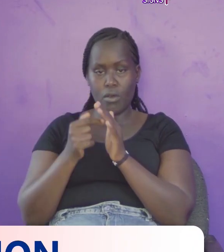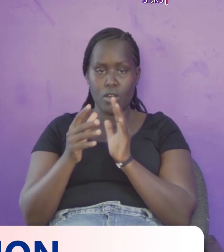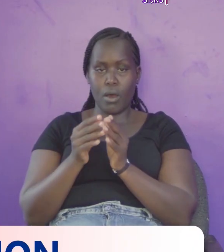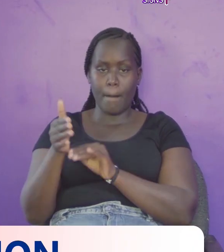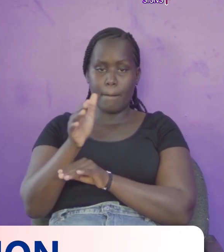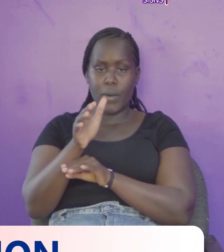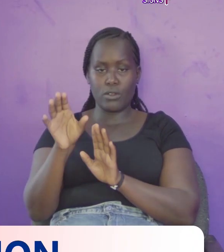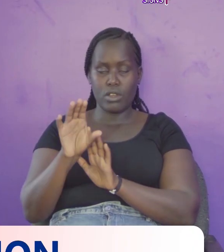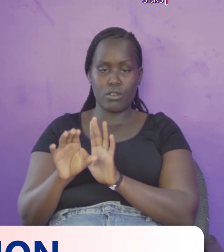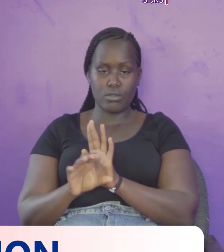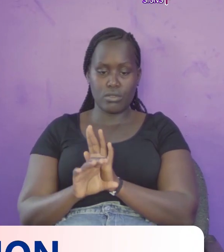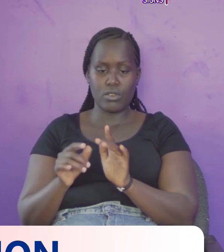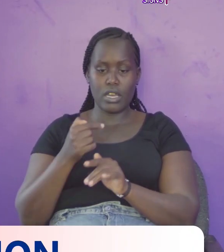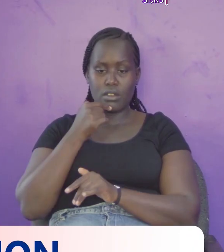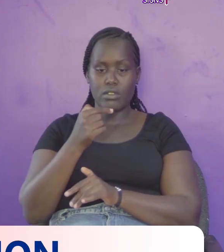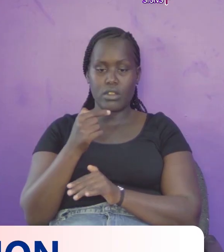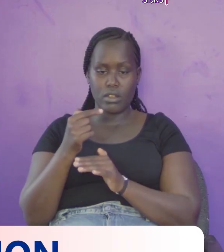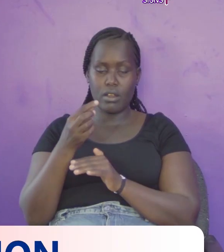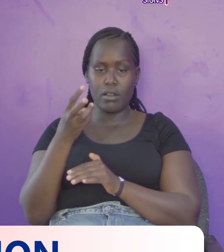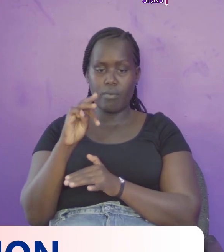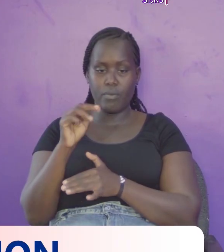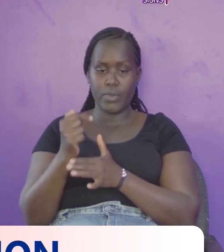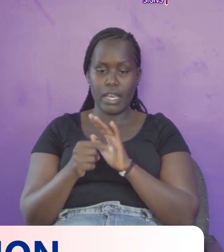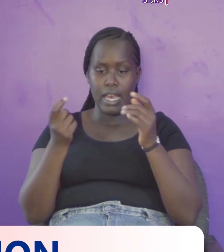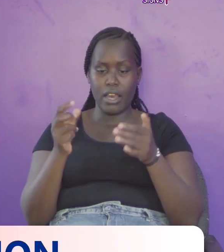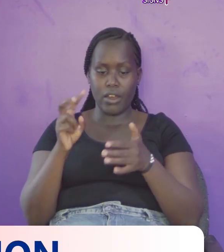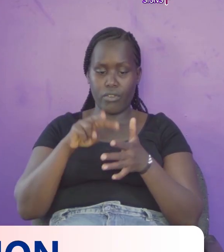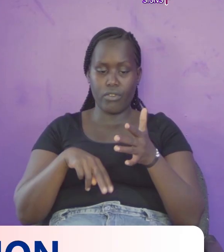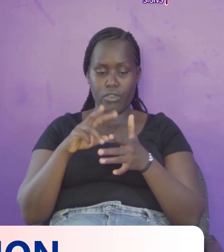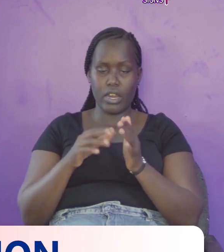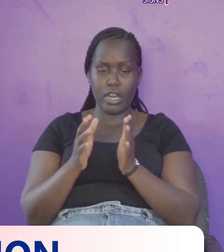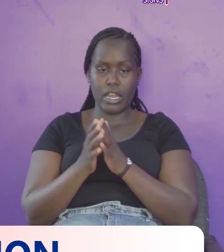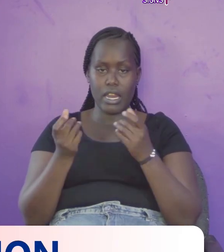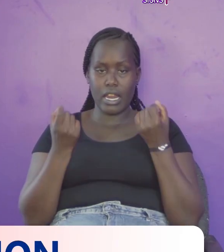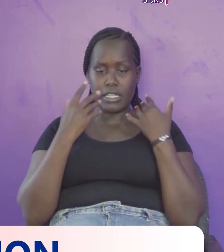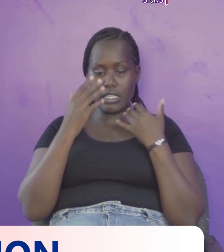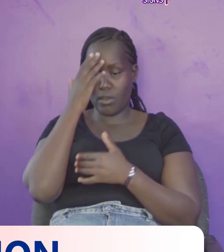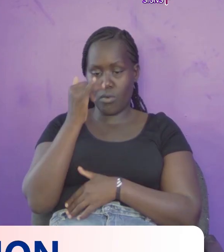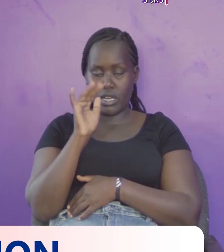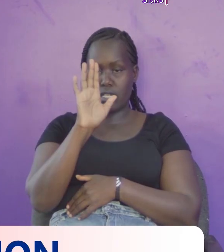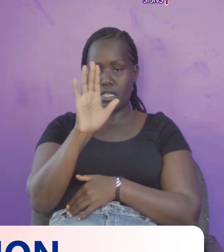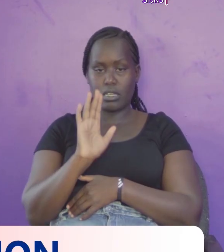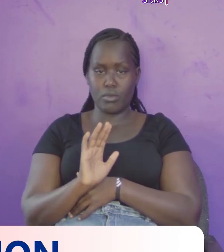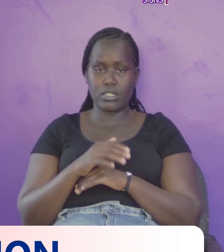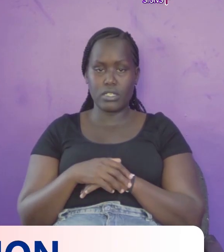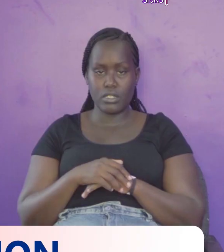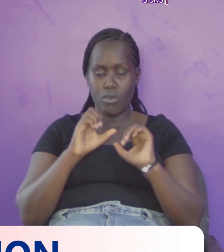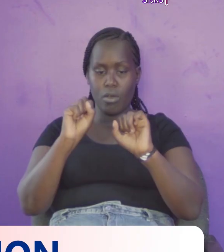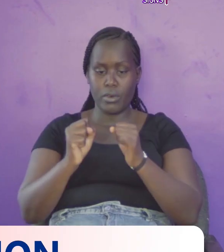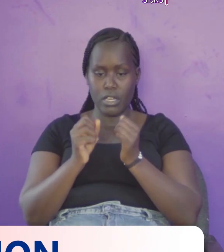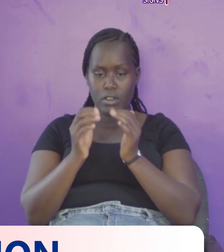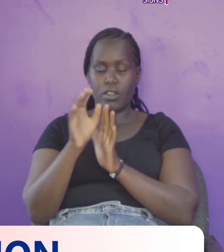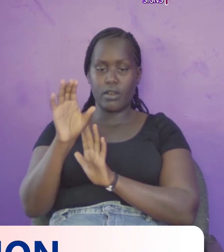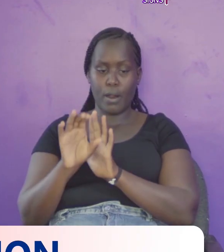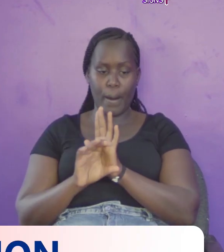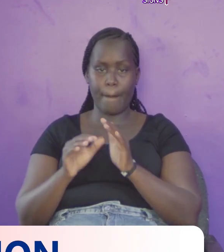Constitution and tell them and read and understand why it was very important. Oh, we've been rescued by the Constitution.